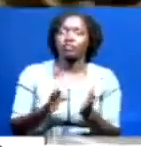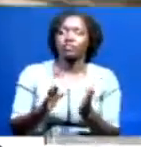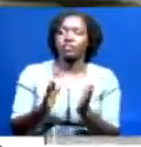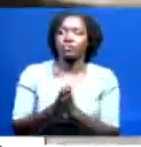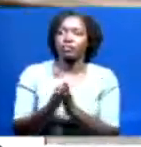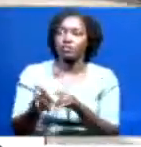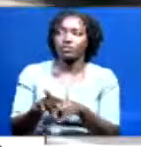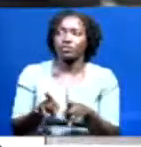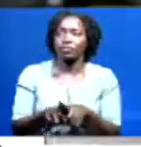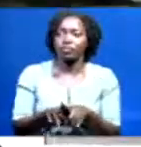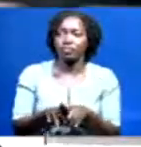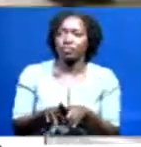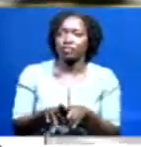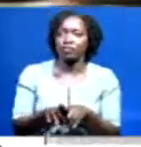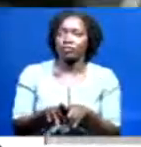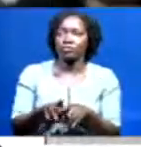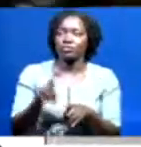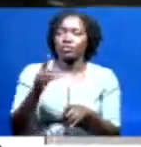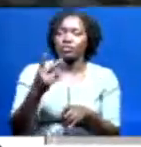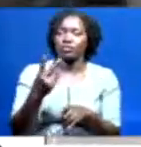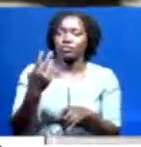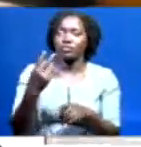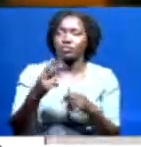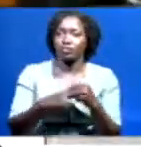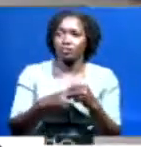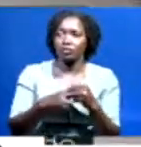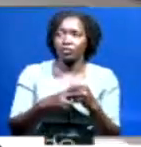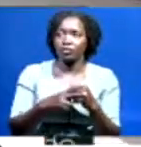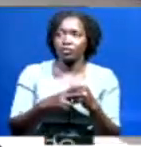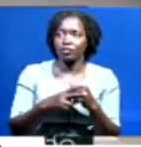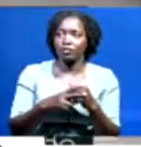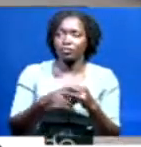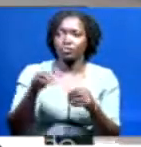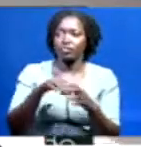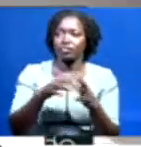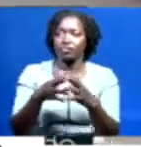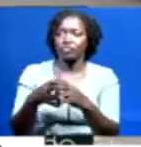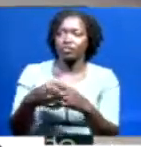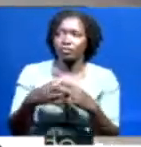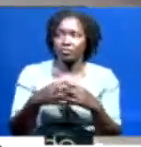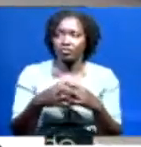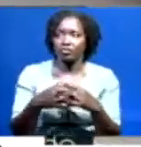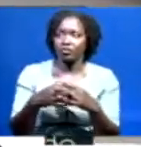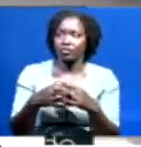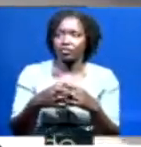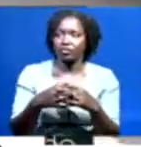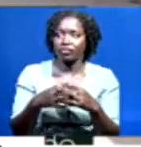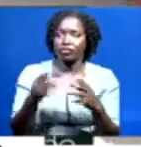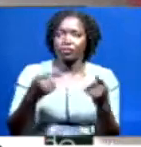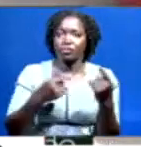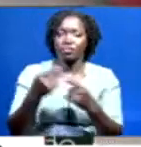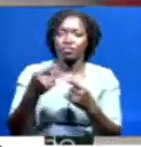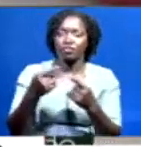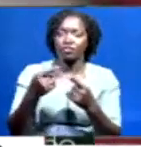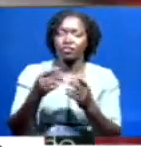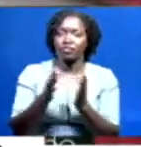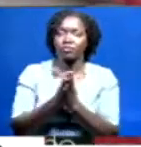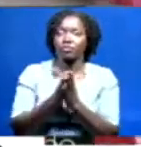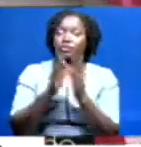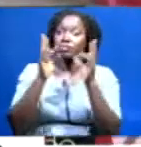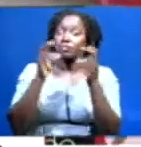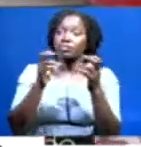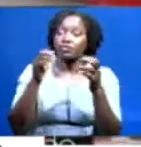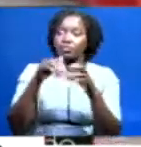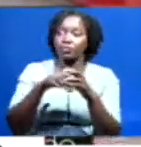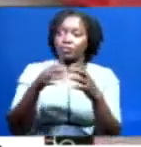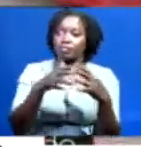in the 127th edition of the Boston Marathon in the United States. Kipchoge is seeking to win his major marathon title in the United